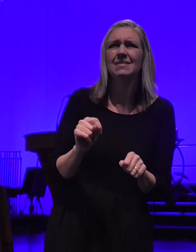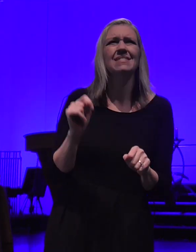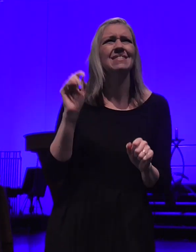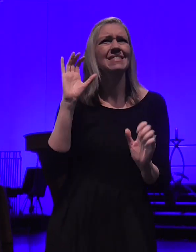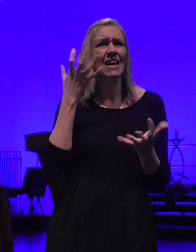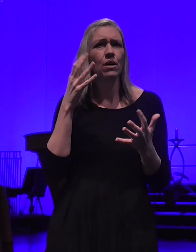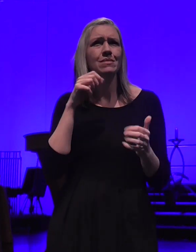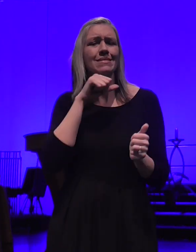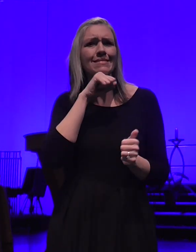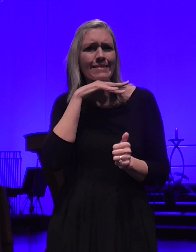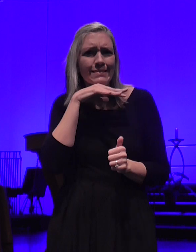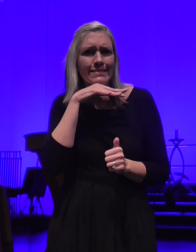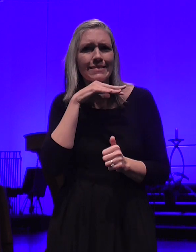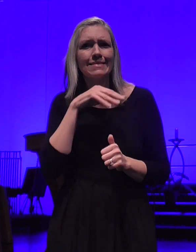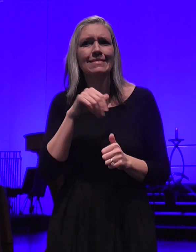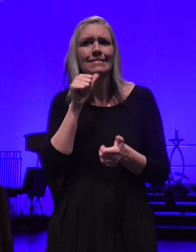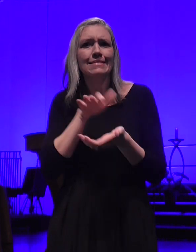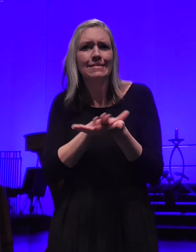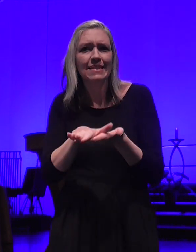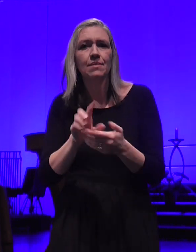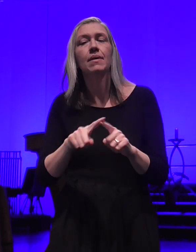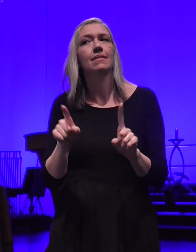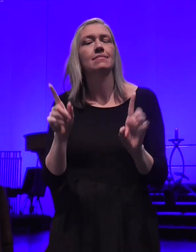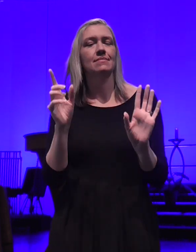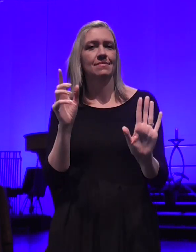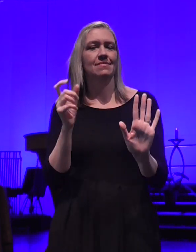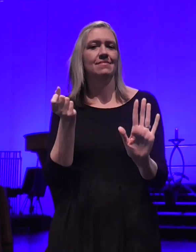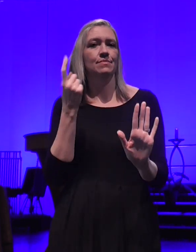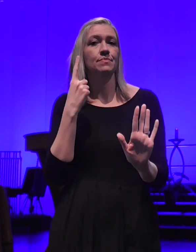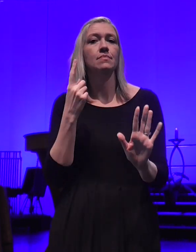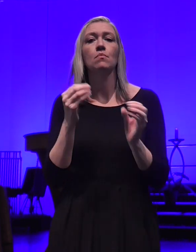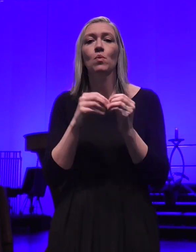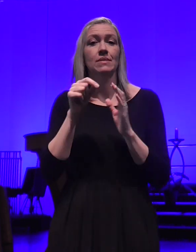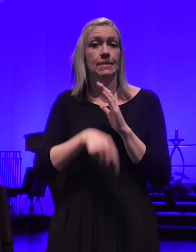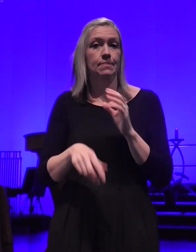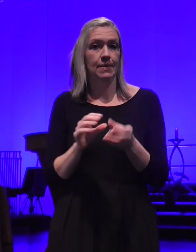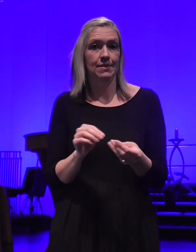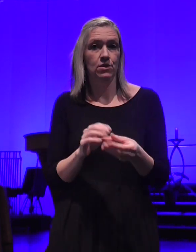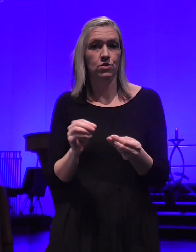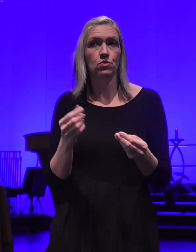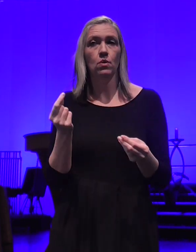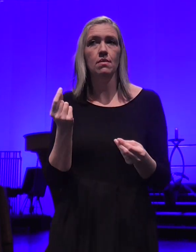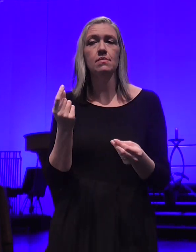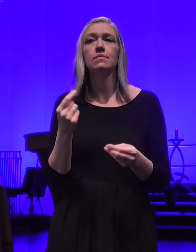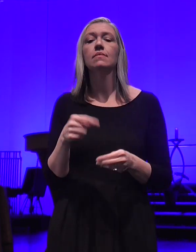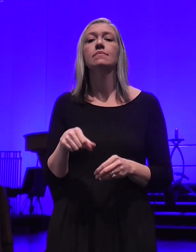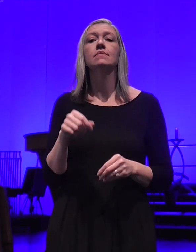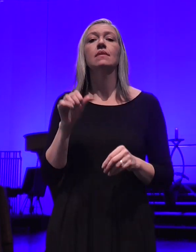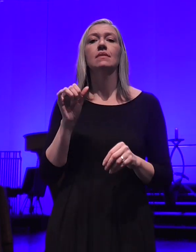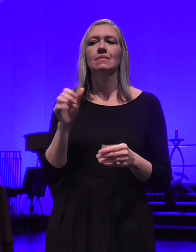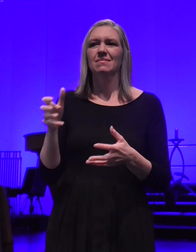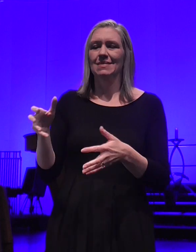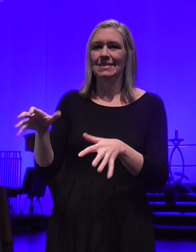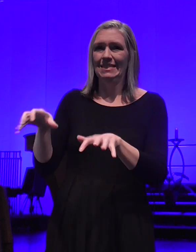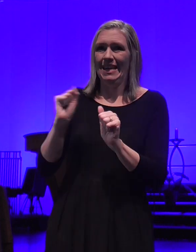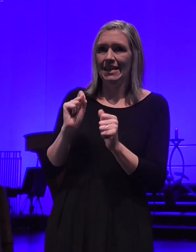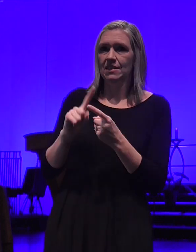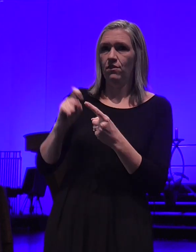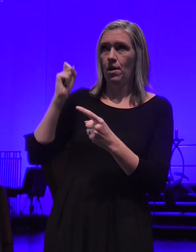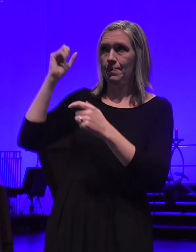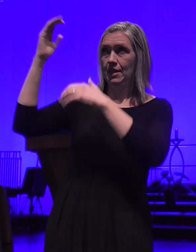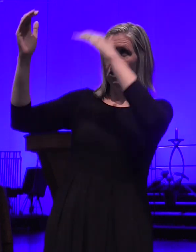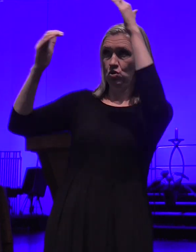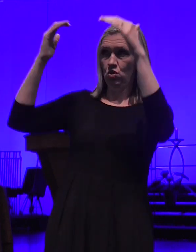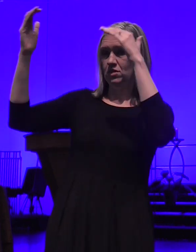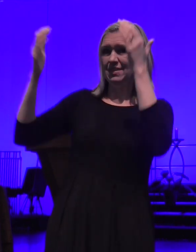out. There's a deeper message here. Hotai takes from the adults that which they no